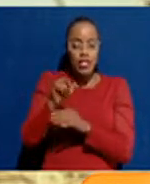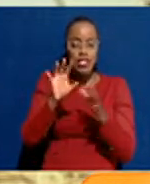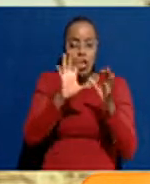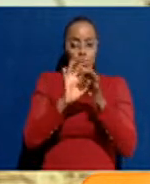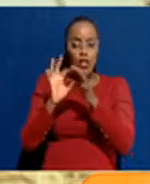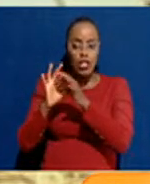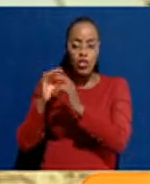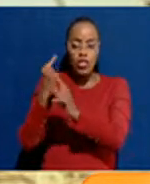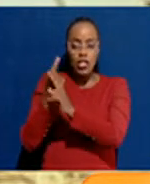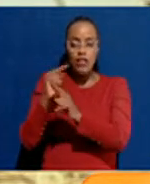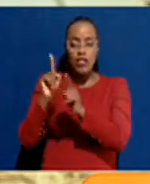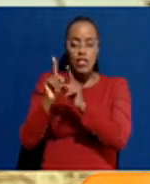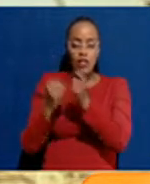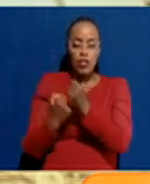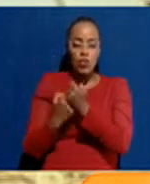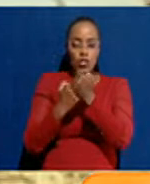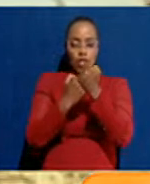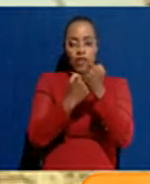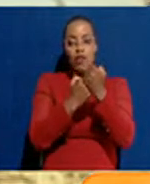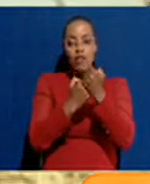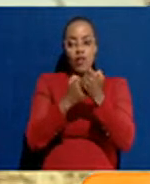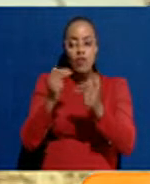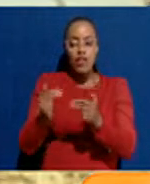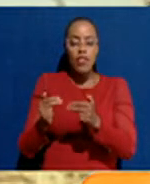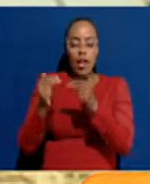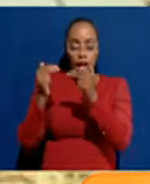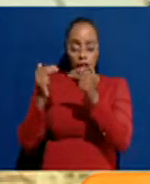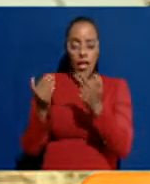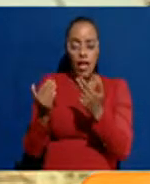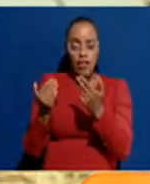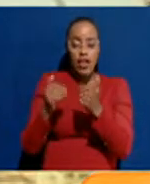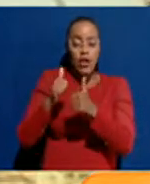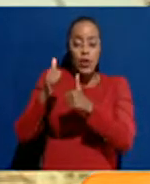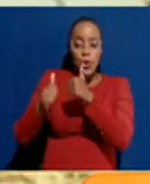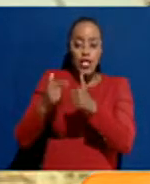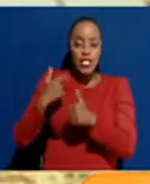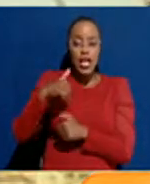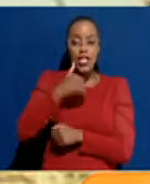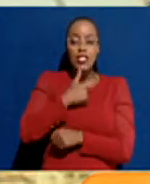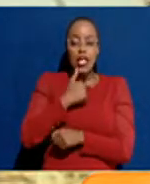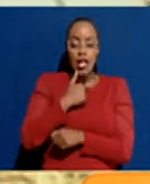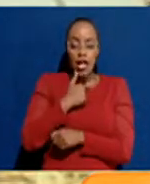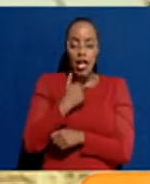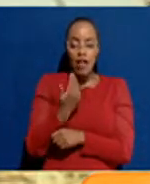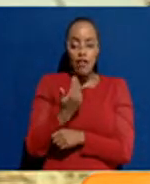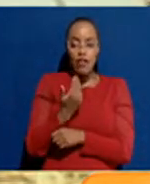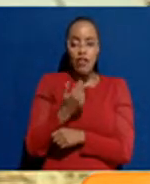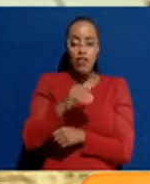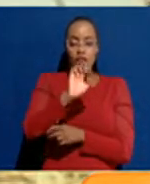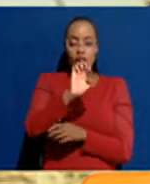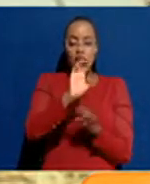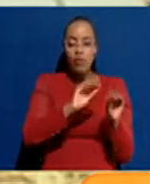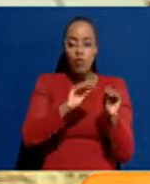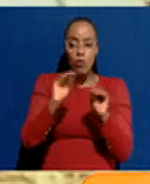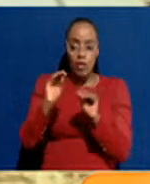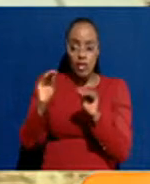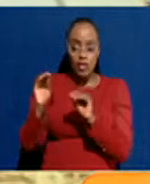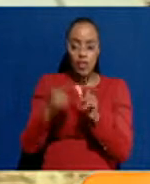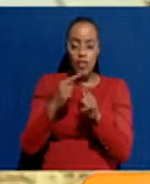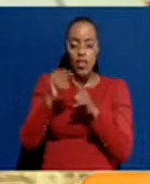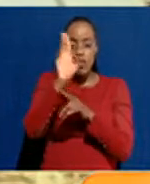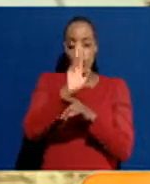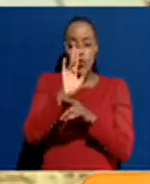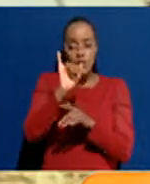interconnections are really to facilitate higher uptake of power. Okay. We have even very good tariffs for e-mobility. So if they can take